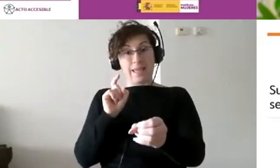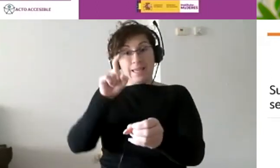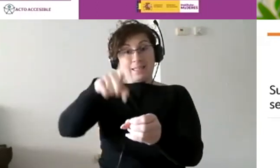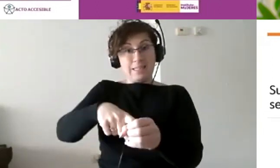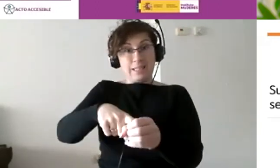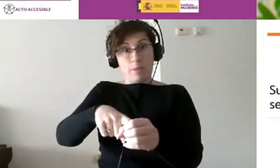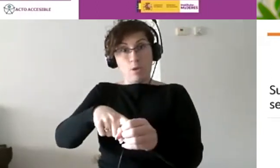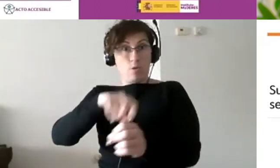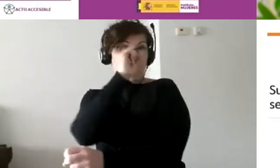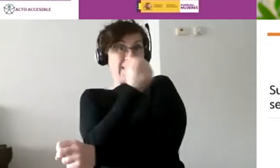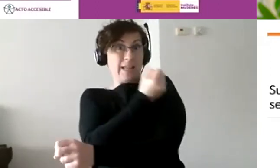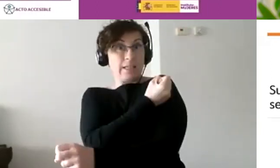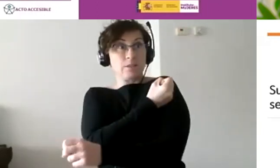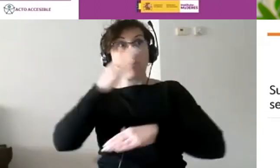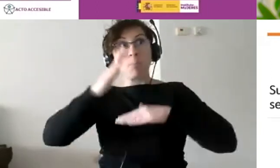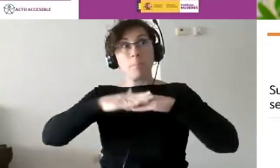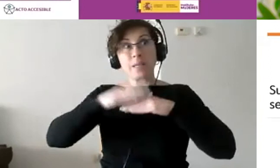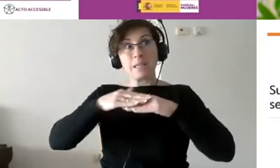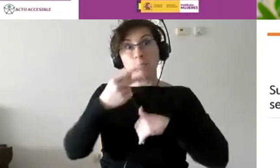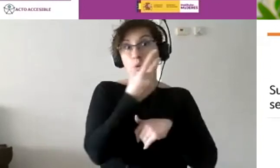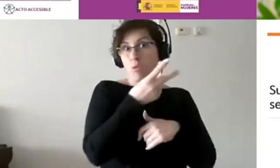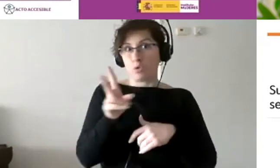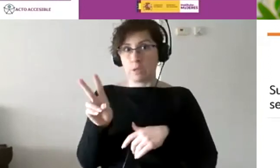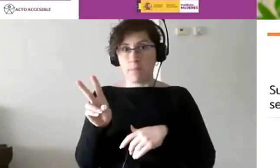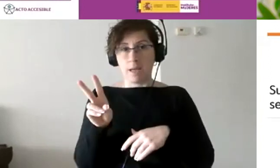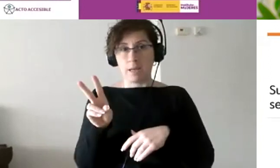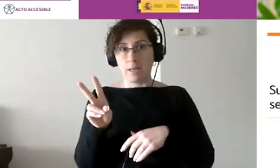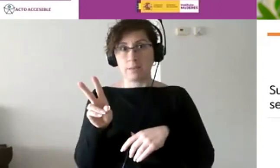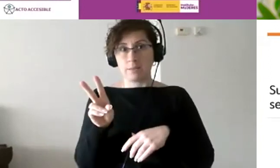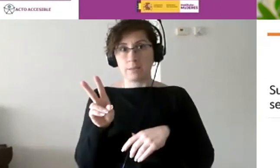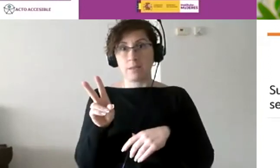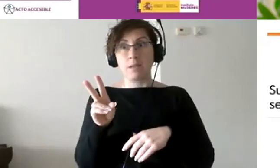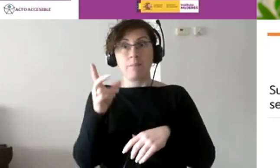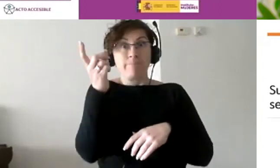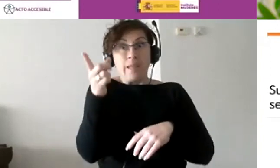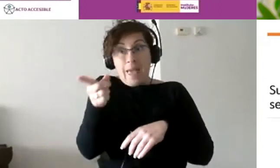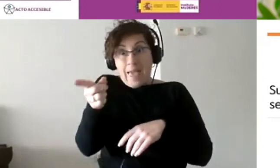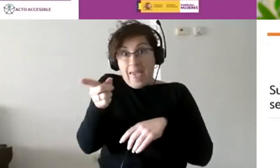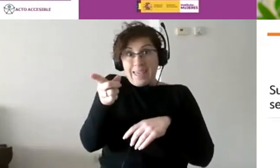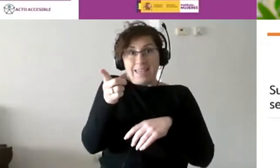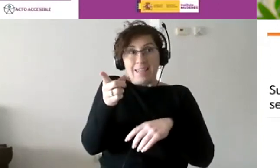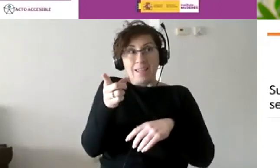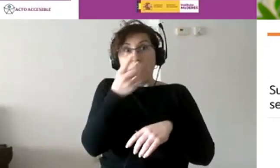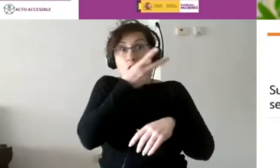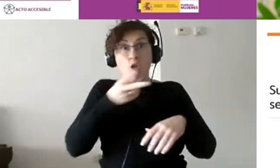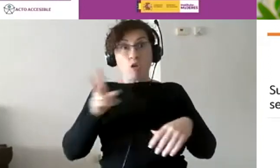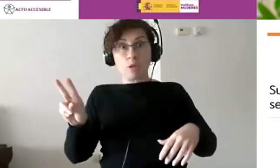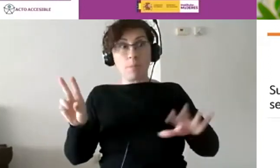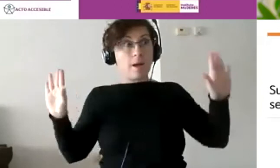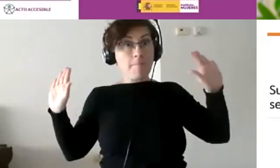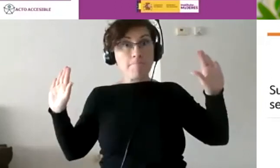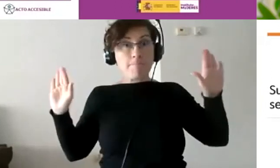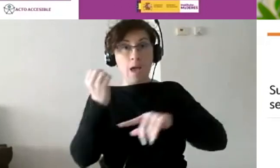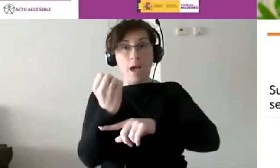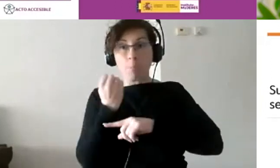stay without services, without support for 2 weeks, person with disabilities,